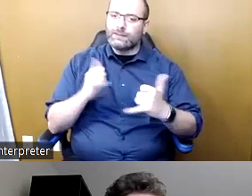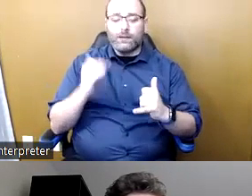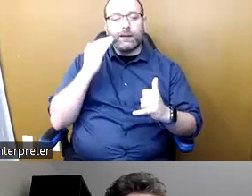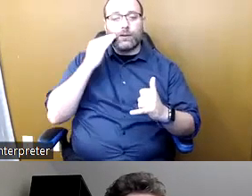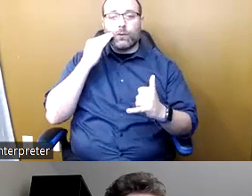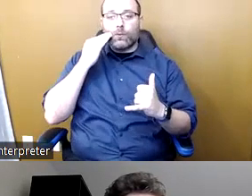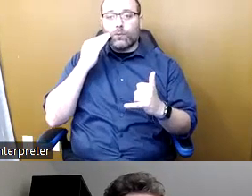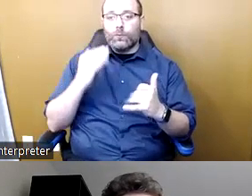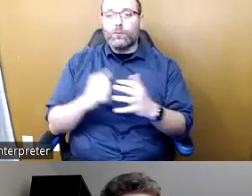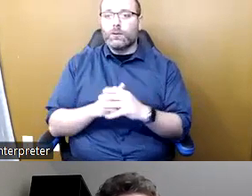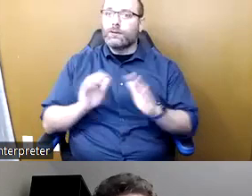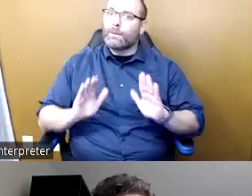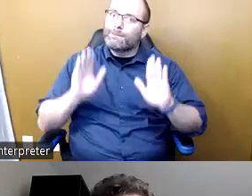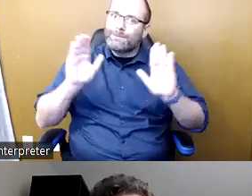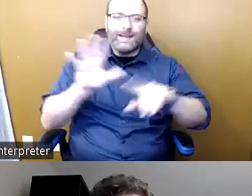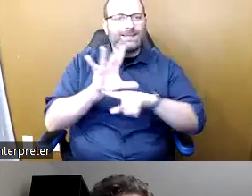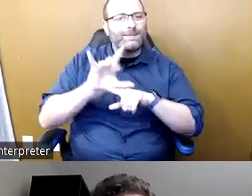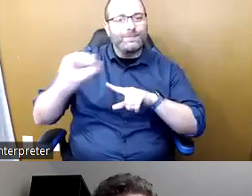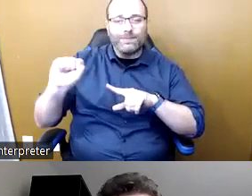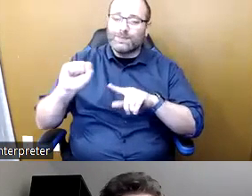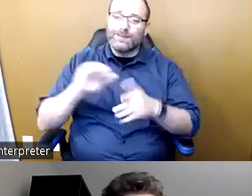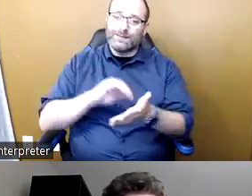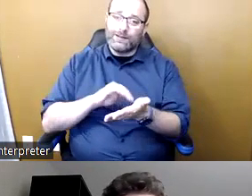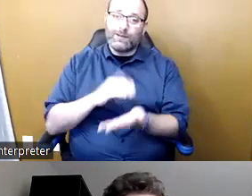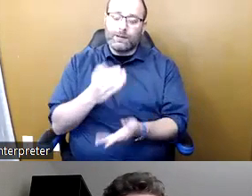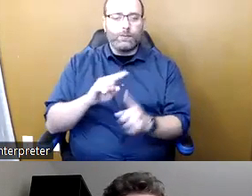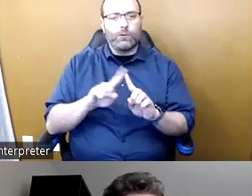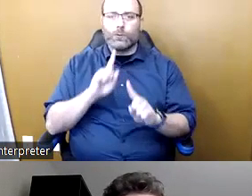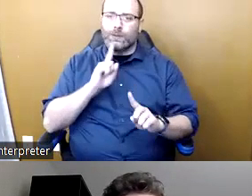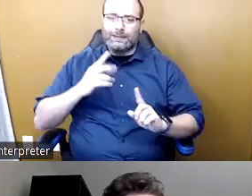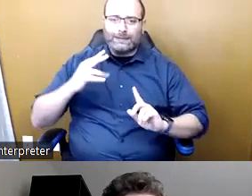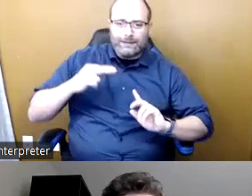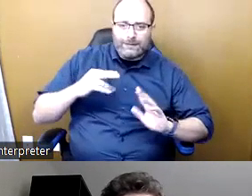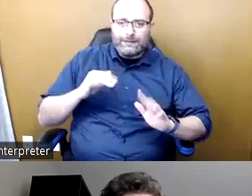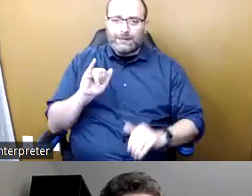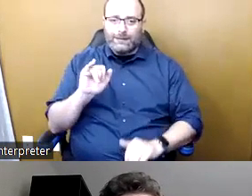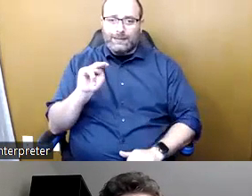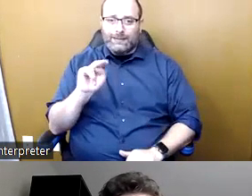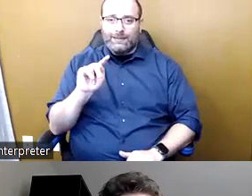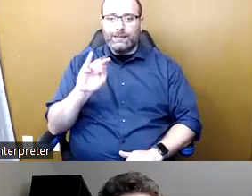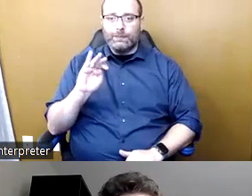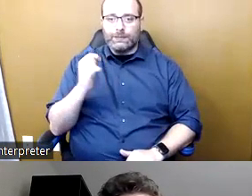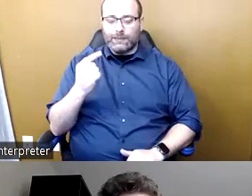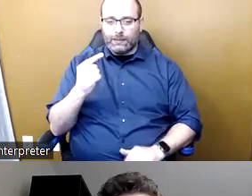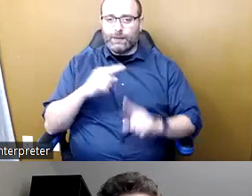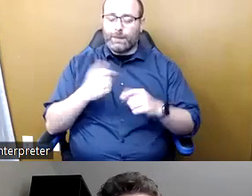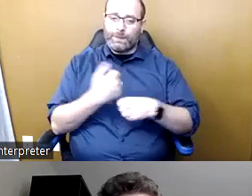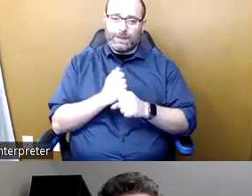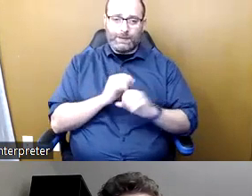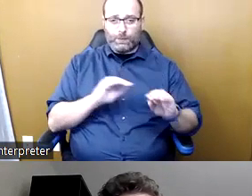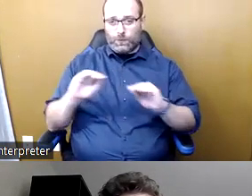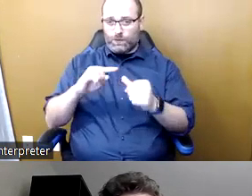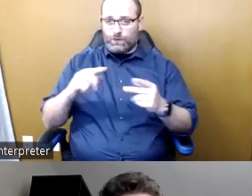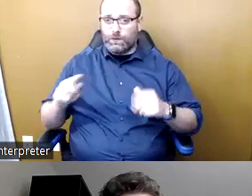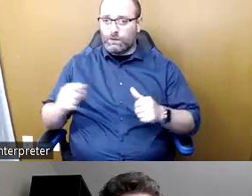there are amazing providers out there, it can be very intimidating to make that kind of move for the first time. I know they